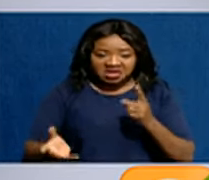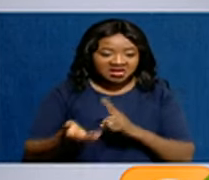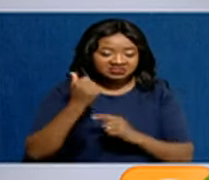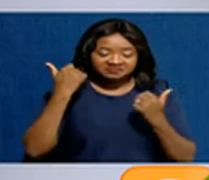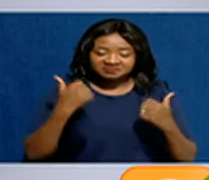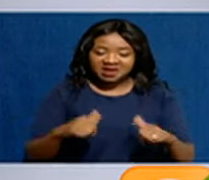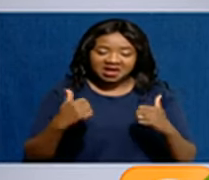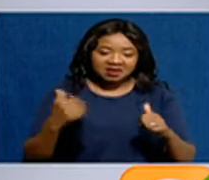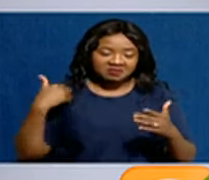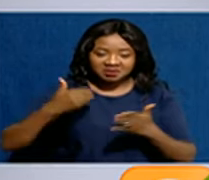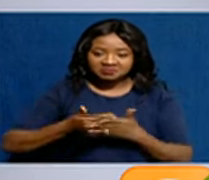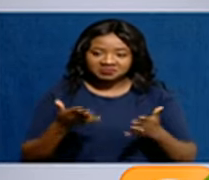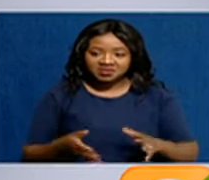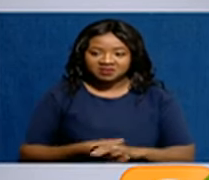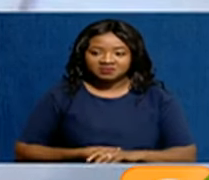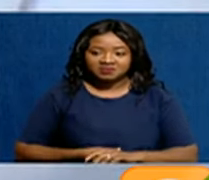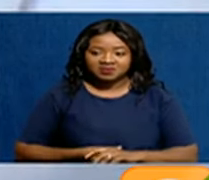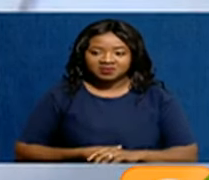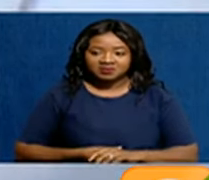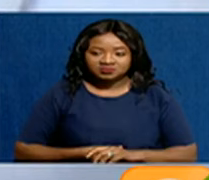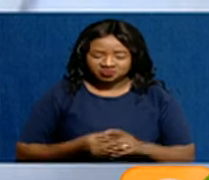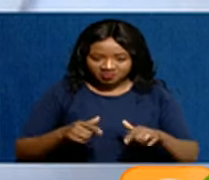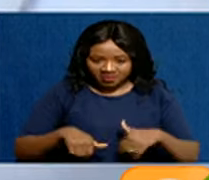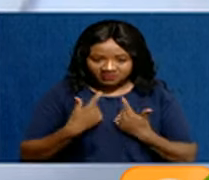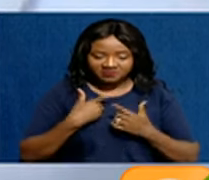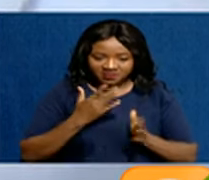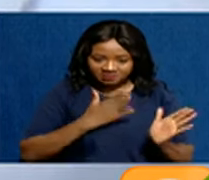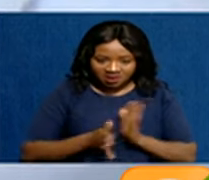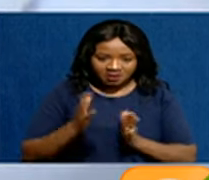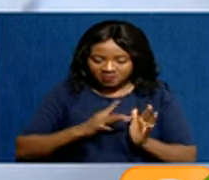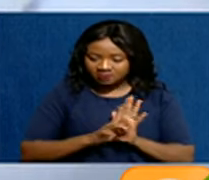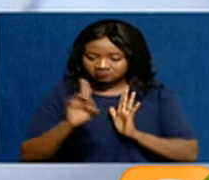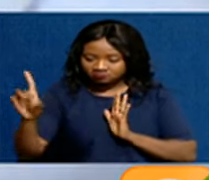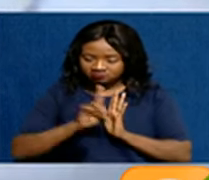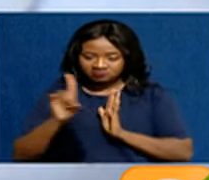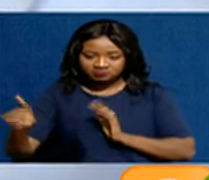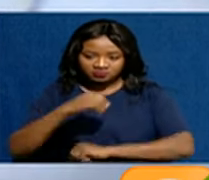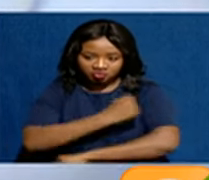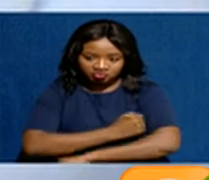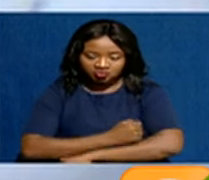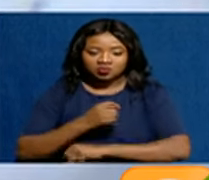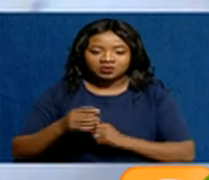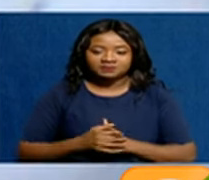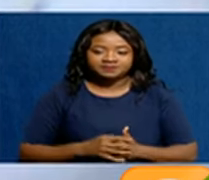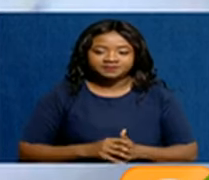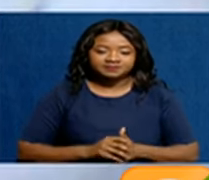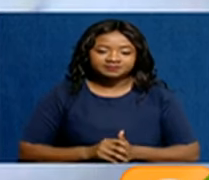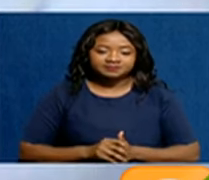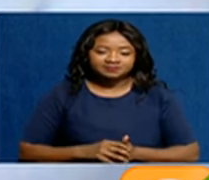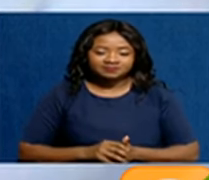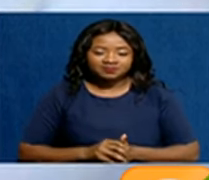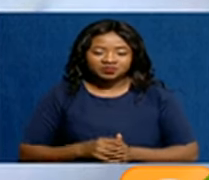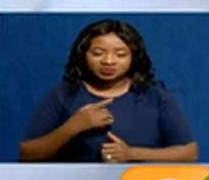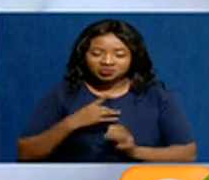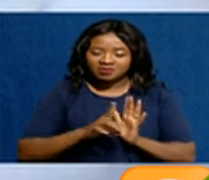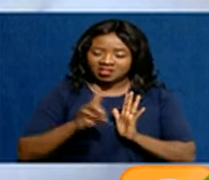sikuwa confirmed. Then I had to make my own arrangements nikuwa nikienda shule ku specialize na kurudi. So I had to commute